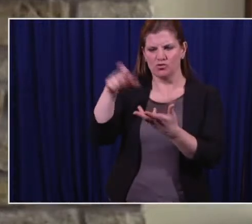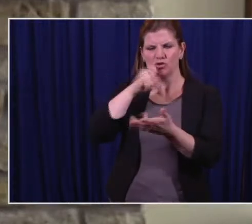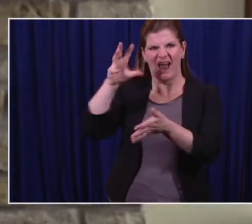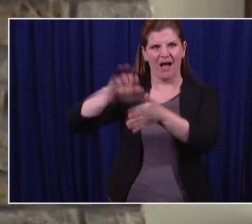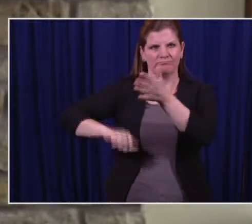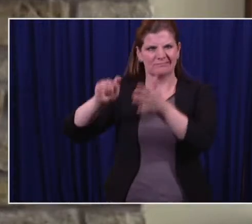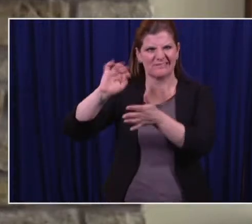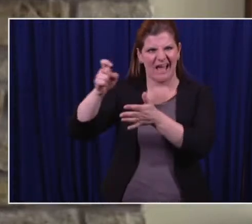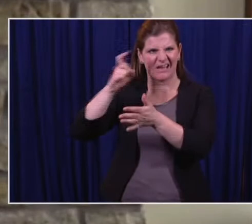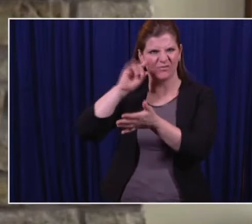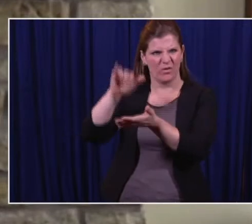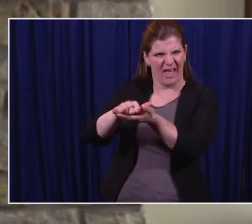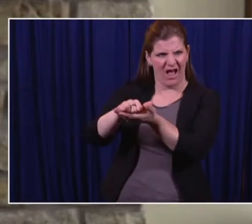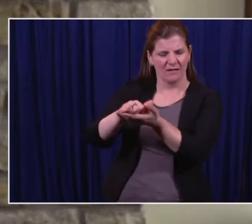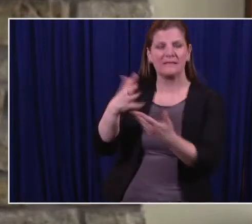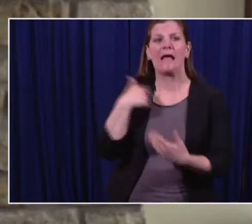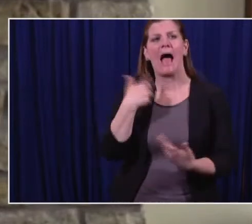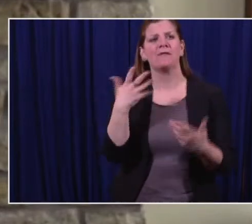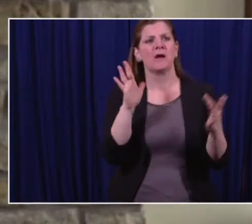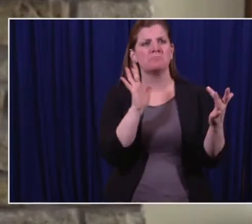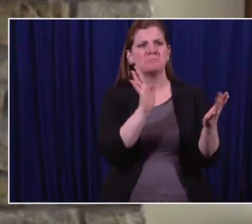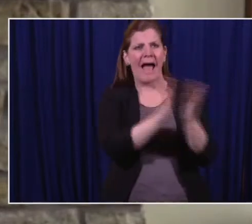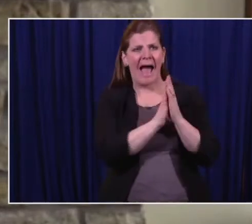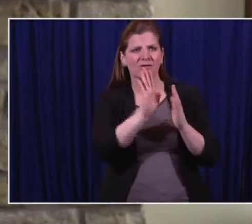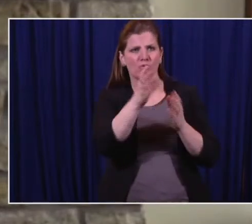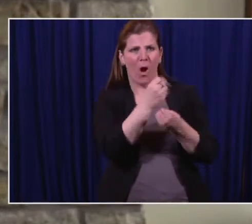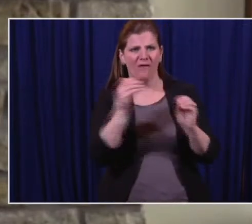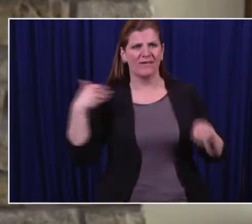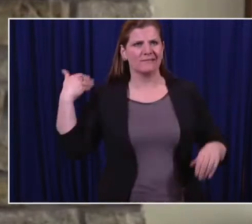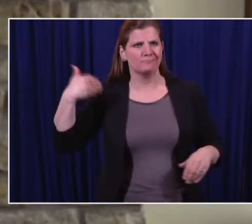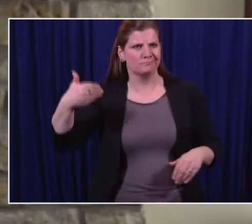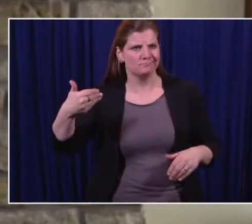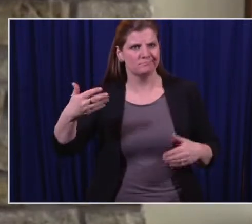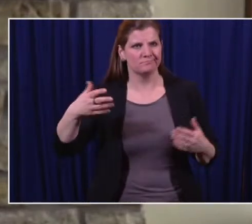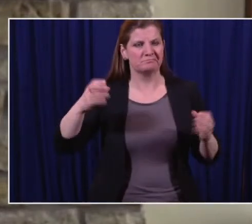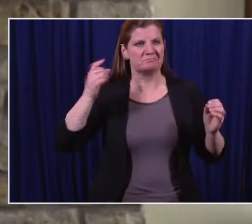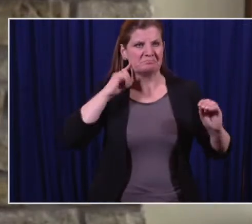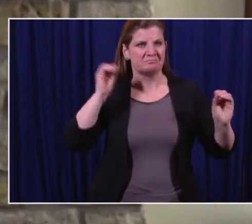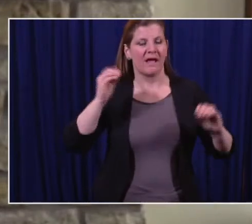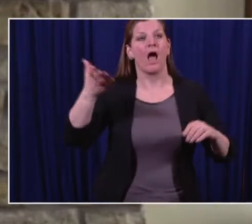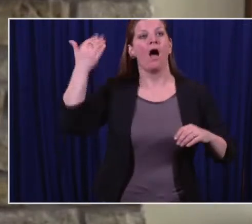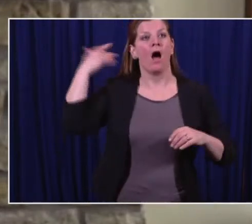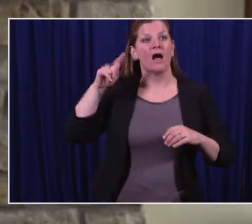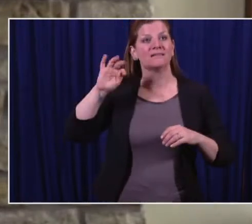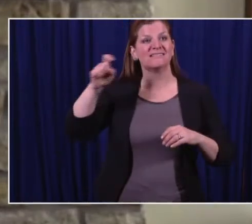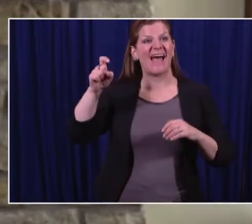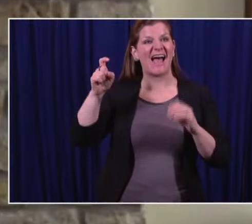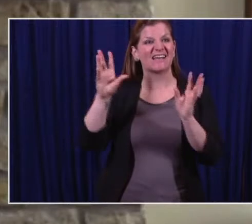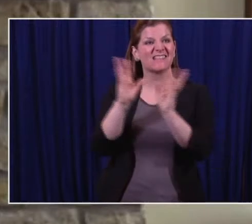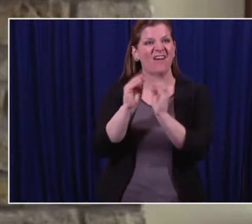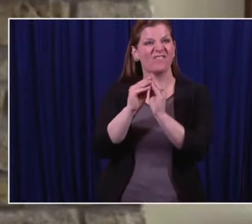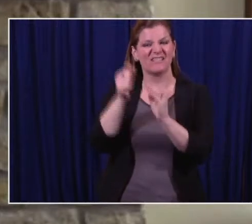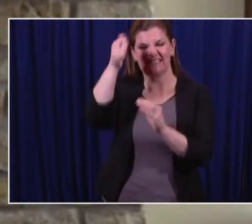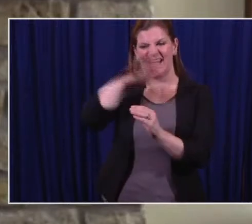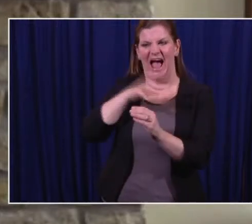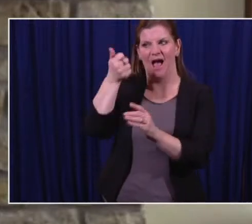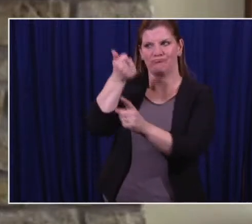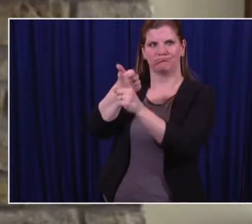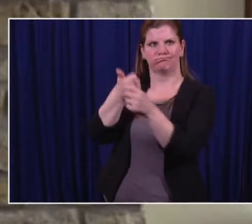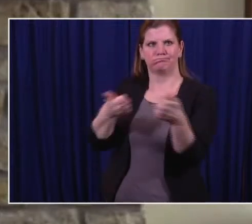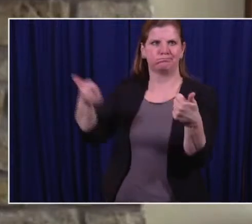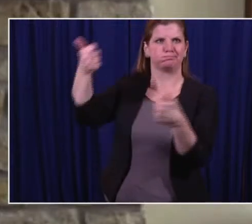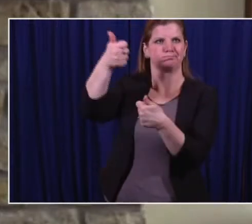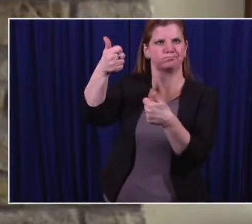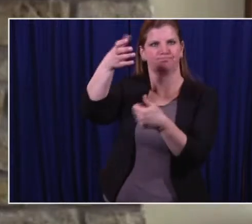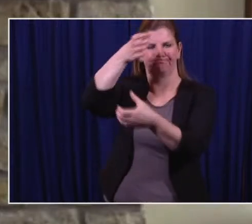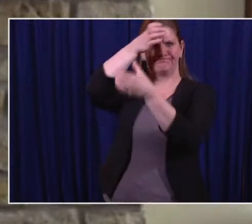on this, and at a tax conference earlier this year, Tom Zano, sort of the godfather of Ohio's tax, CAT